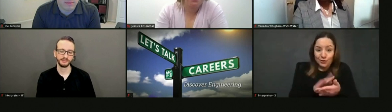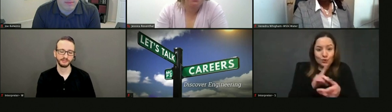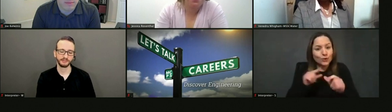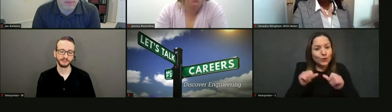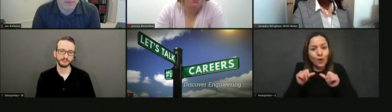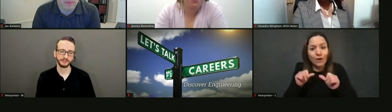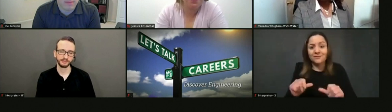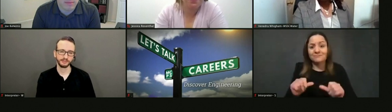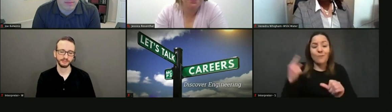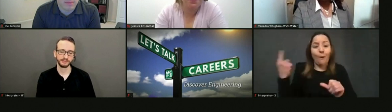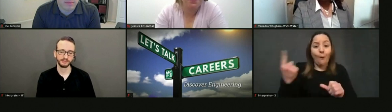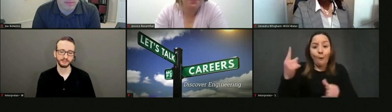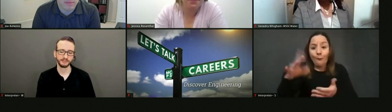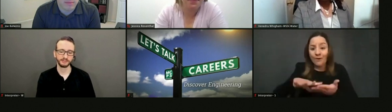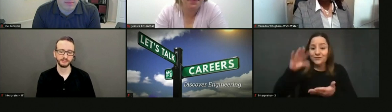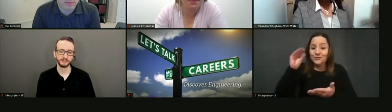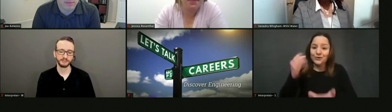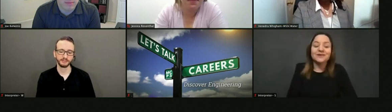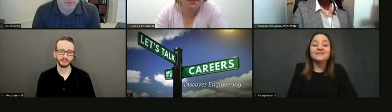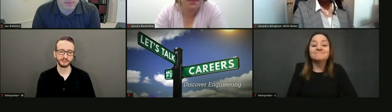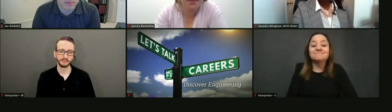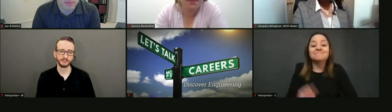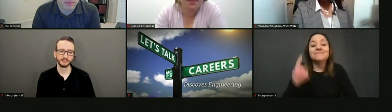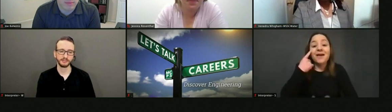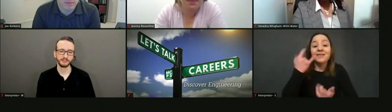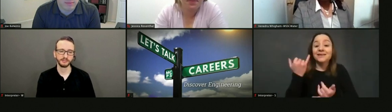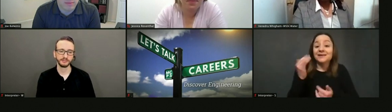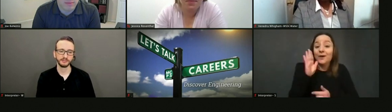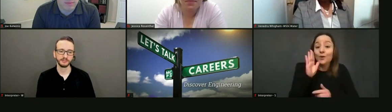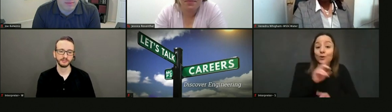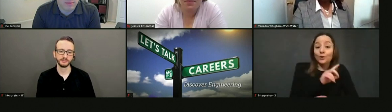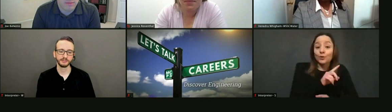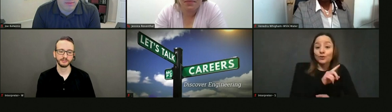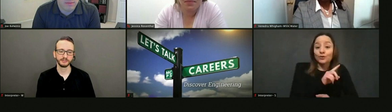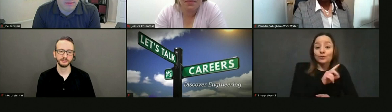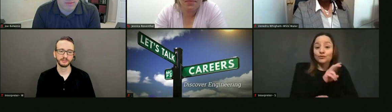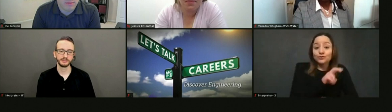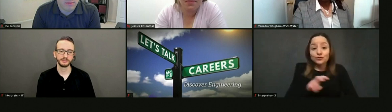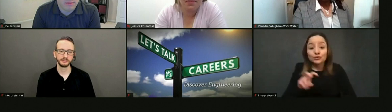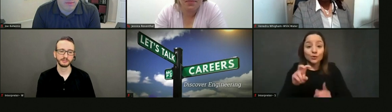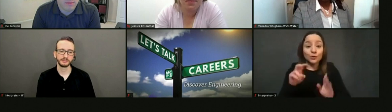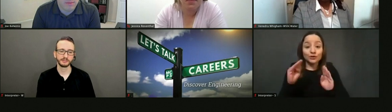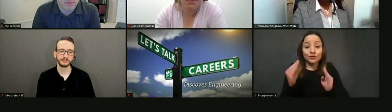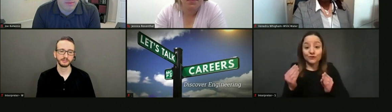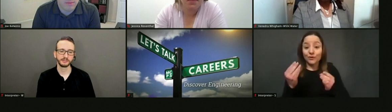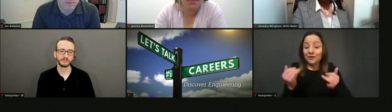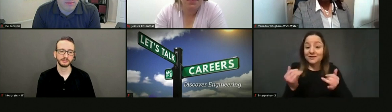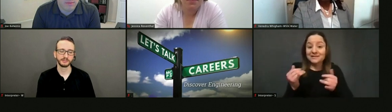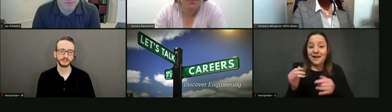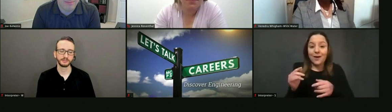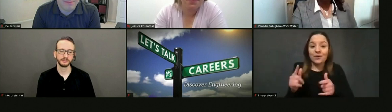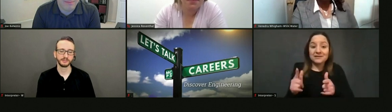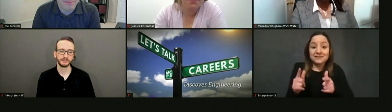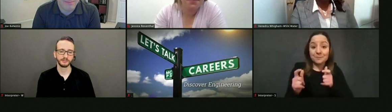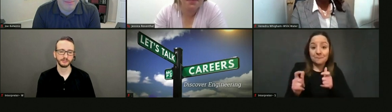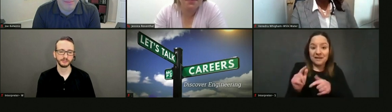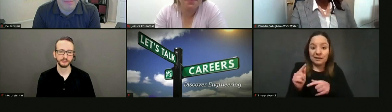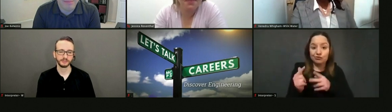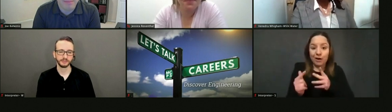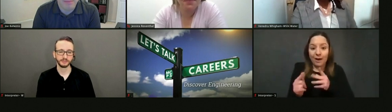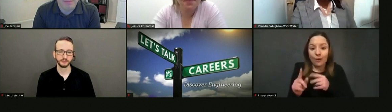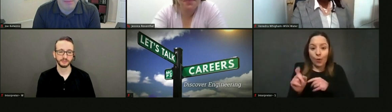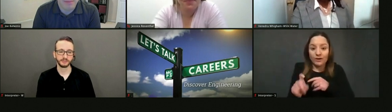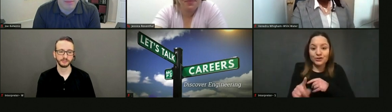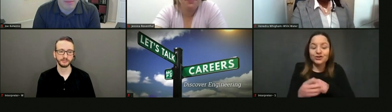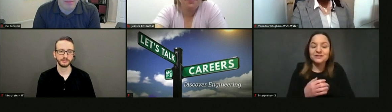learners. And I think we are switching gears a little bit and moving into our speed round questions. So only a